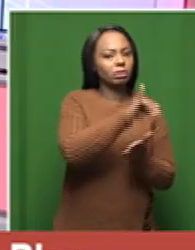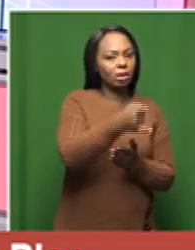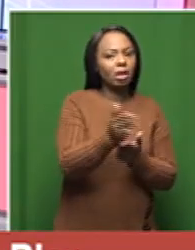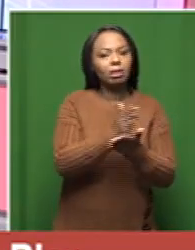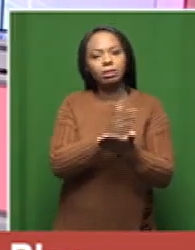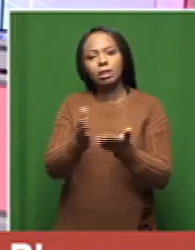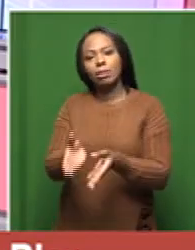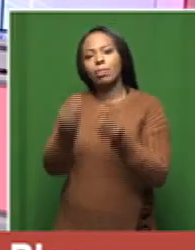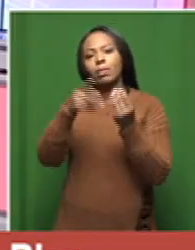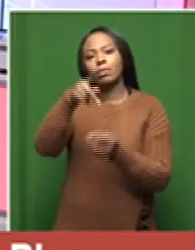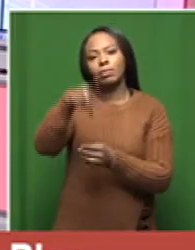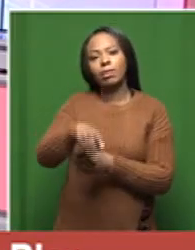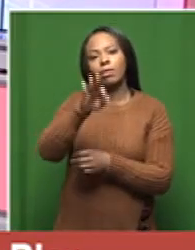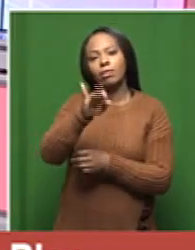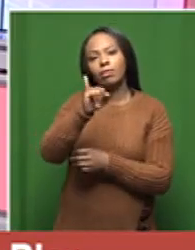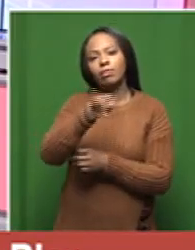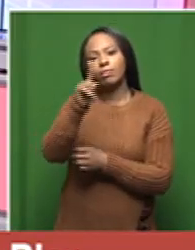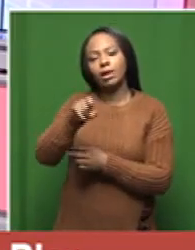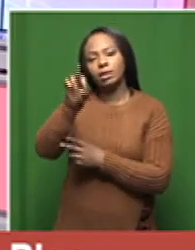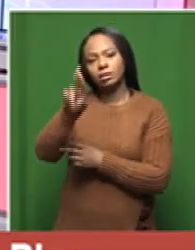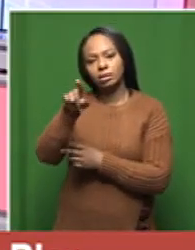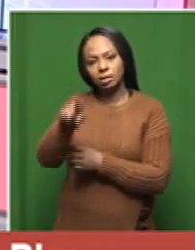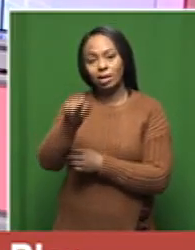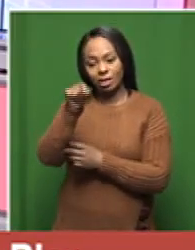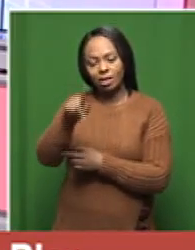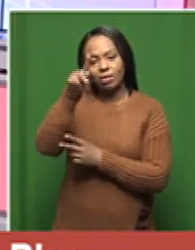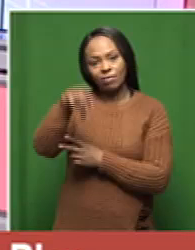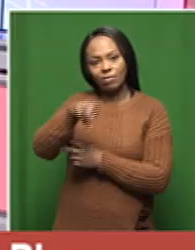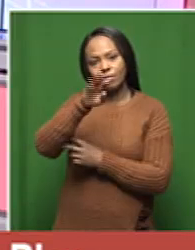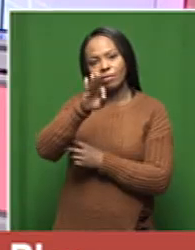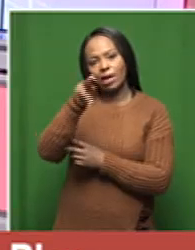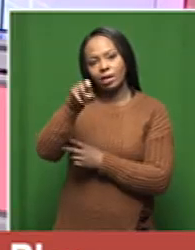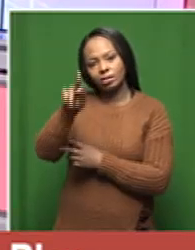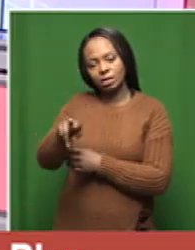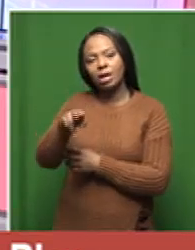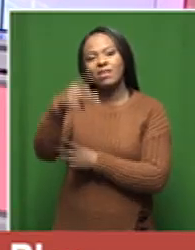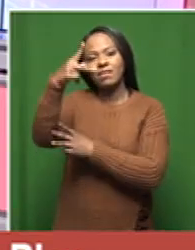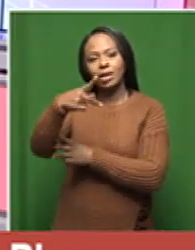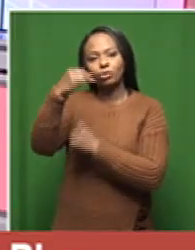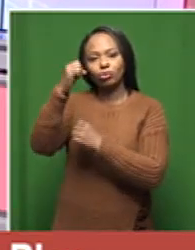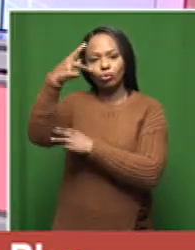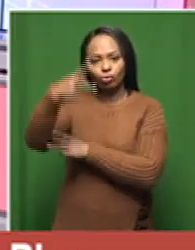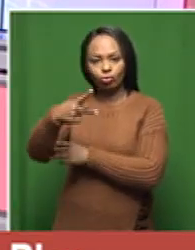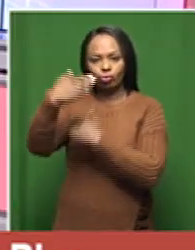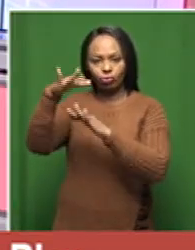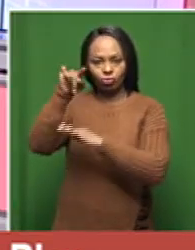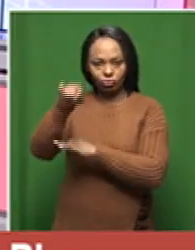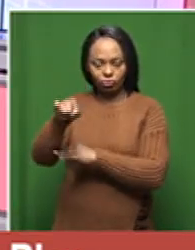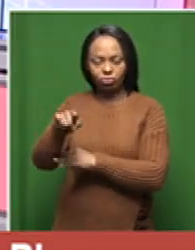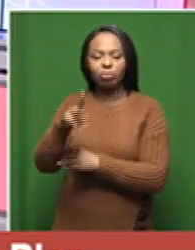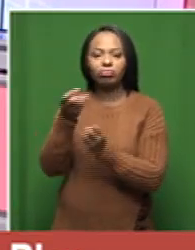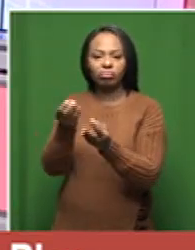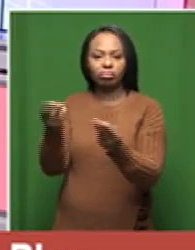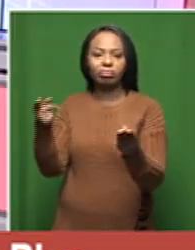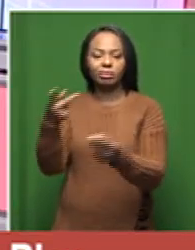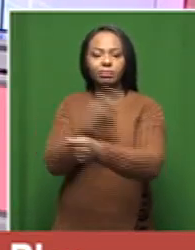being rolled out as a part of phase 2 for the members of the public. A crucial aspect of the vaccination campaign